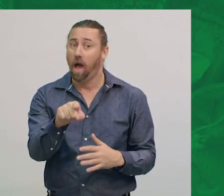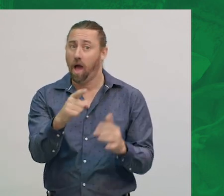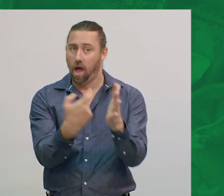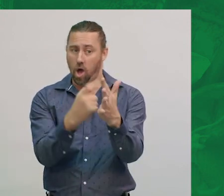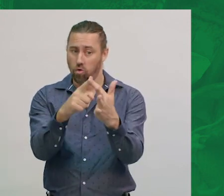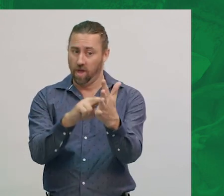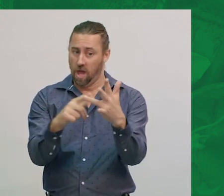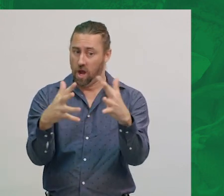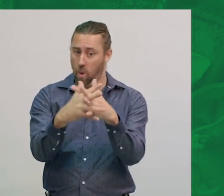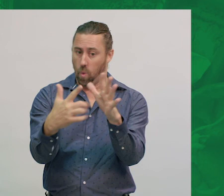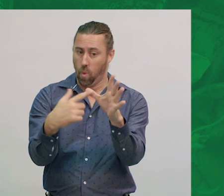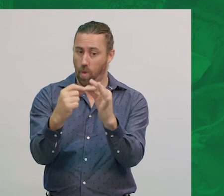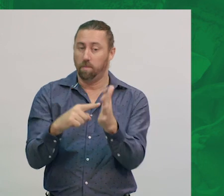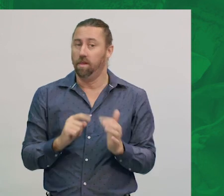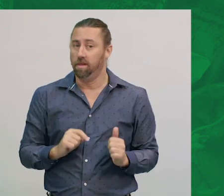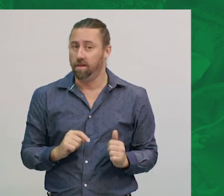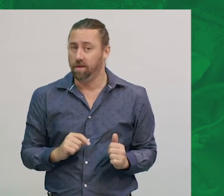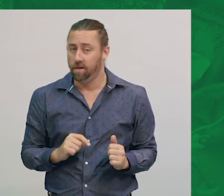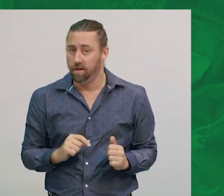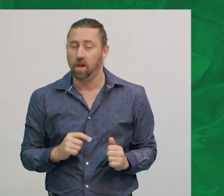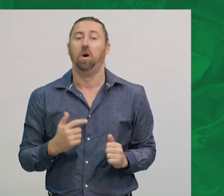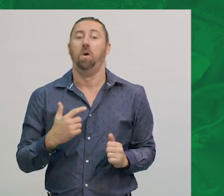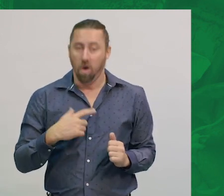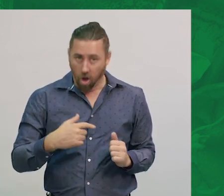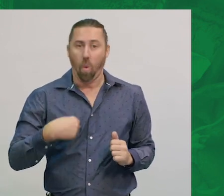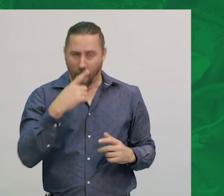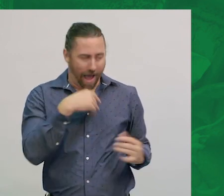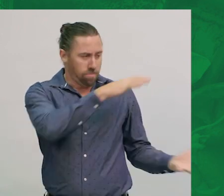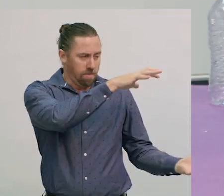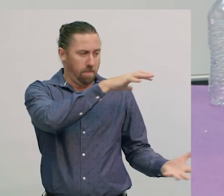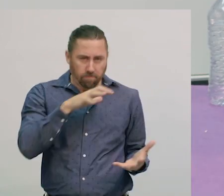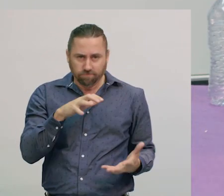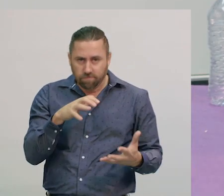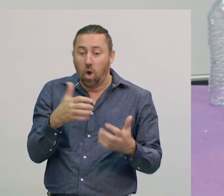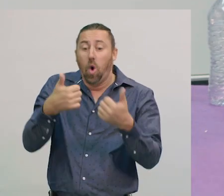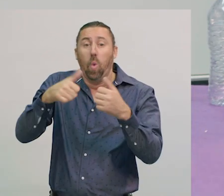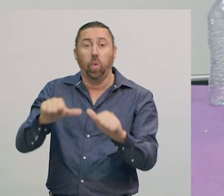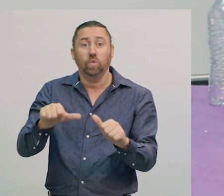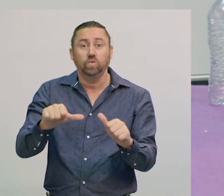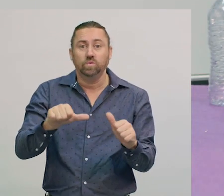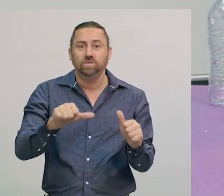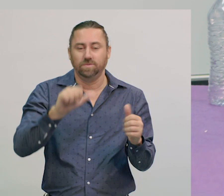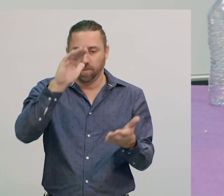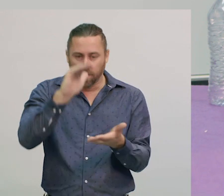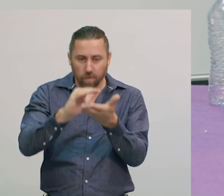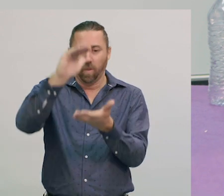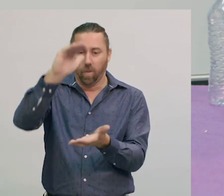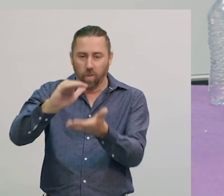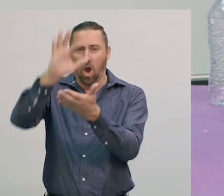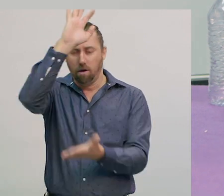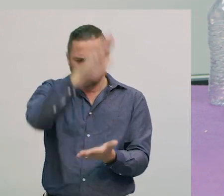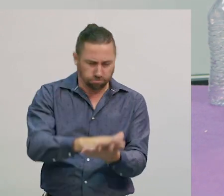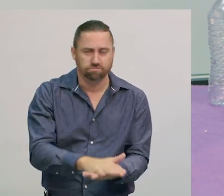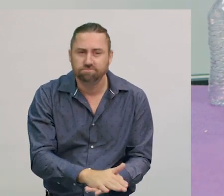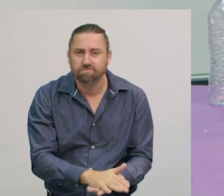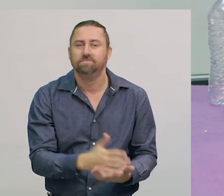energy source because it is produced at a rate that is faster than it's being used. That is, it is generated quickly.